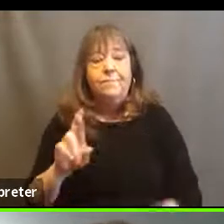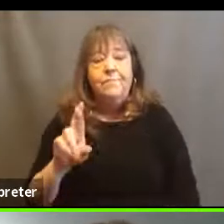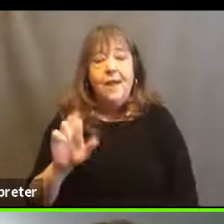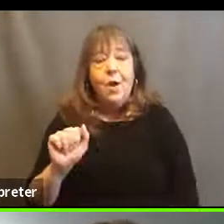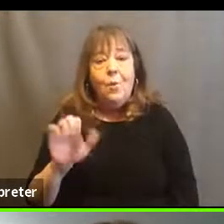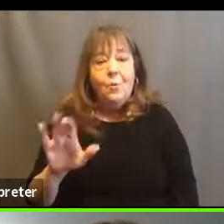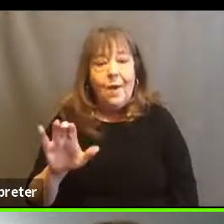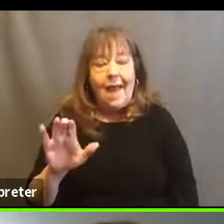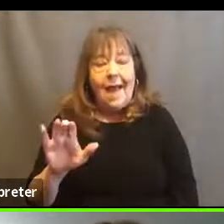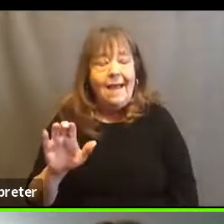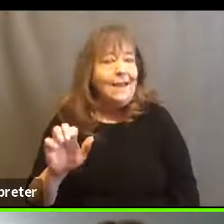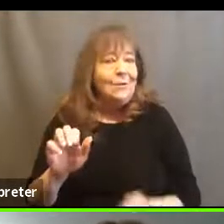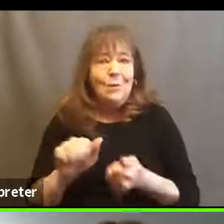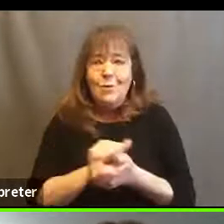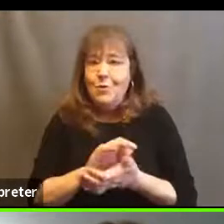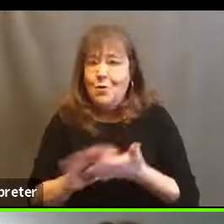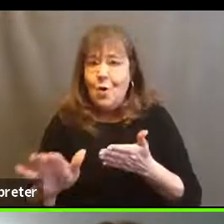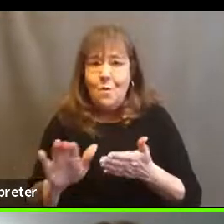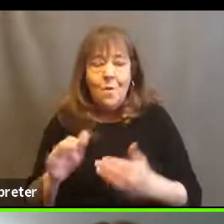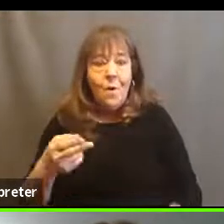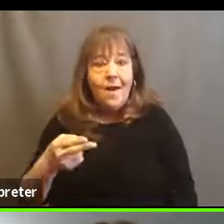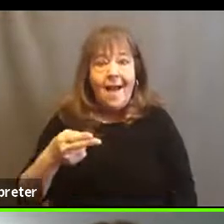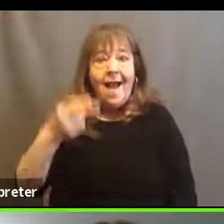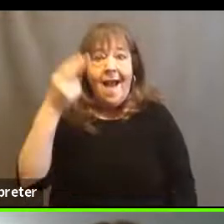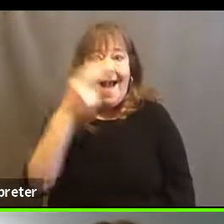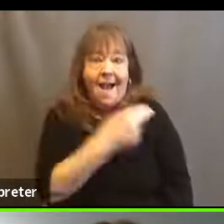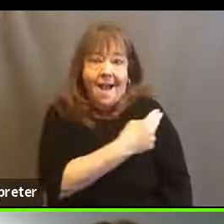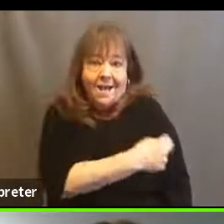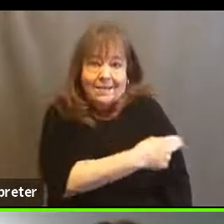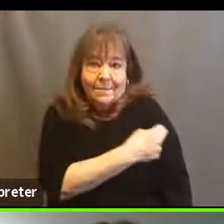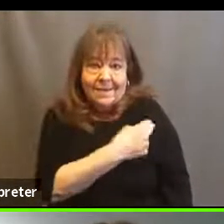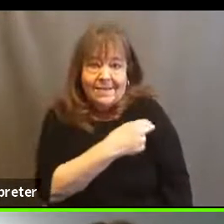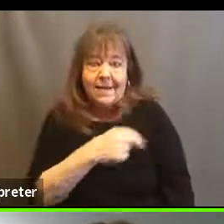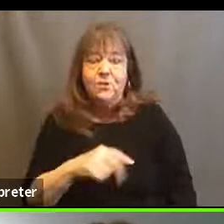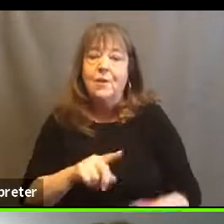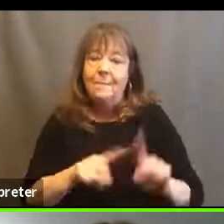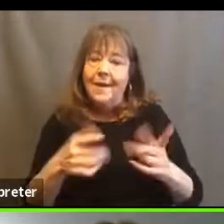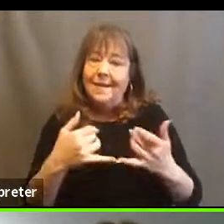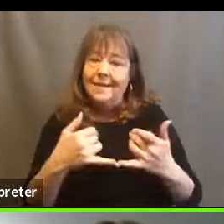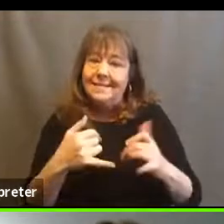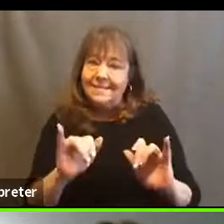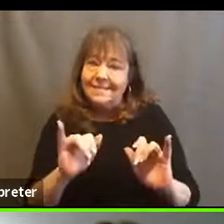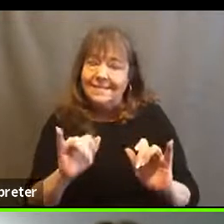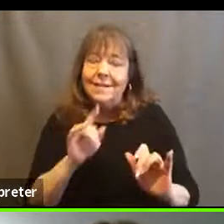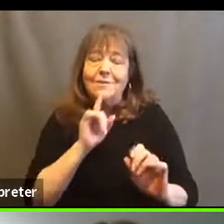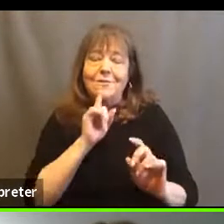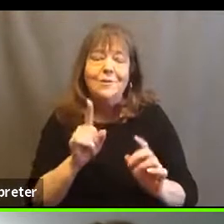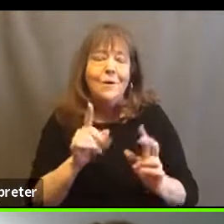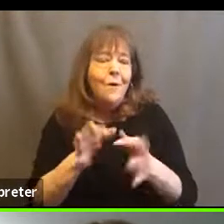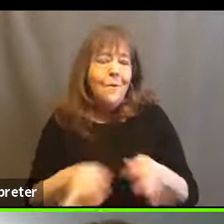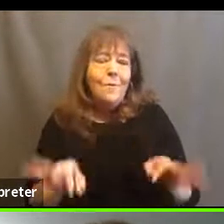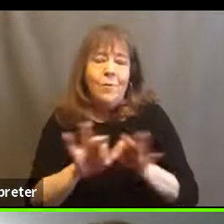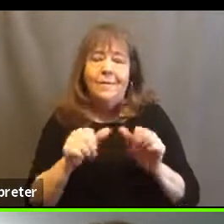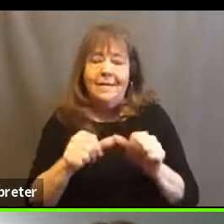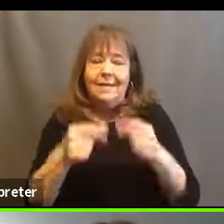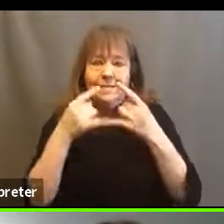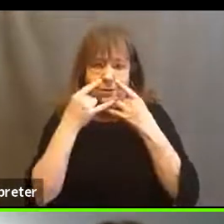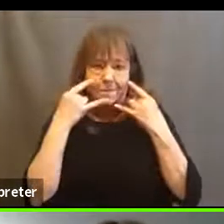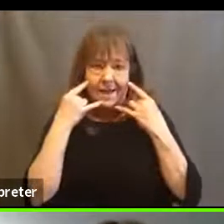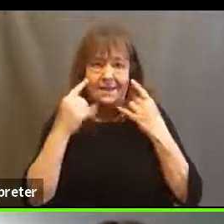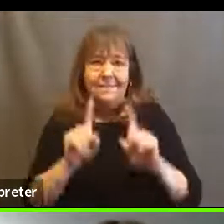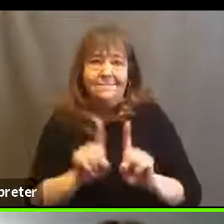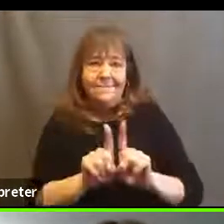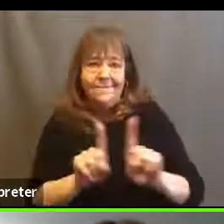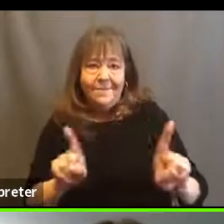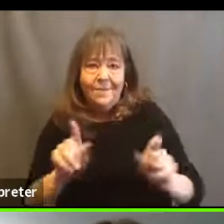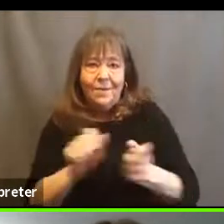longer considered an area of high hospitalization. However, it is critical that we continue to wear our masks, socially distance, and wash